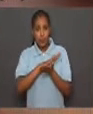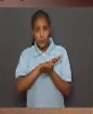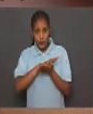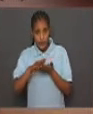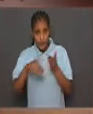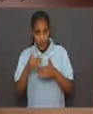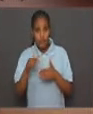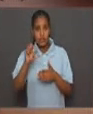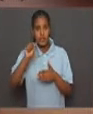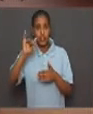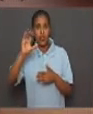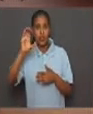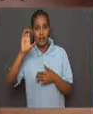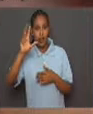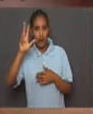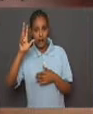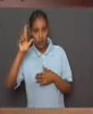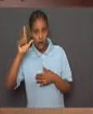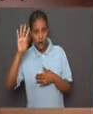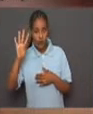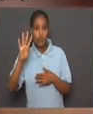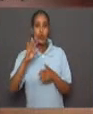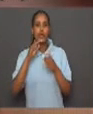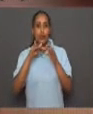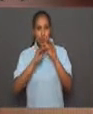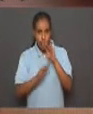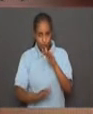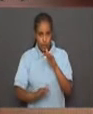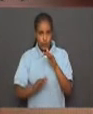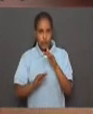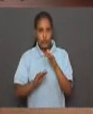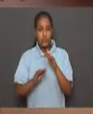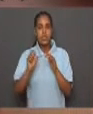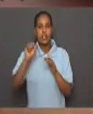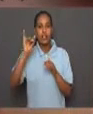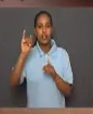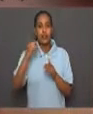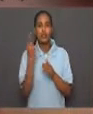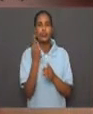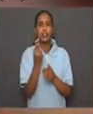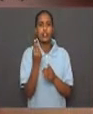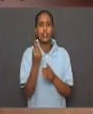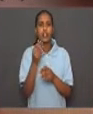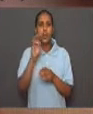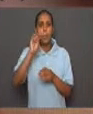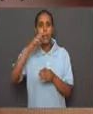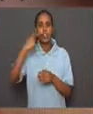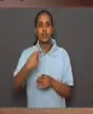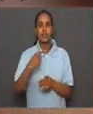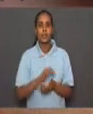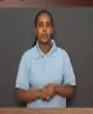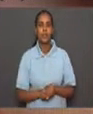purified silicon tetrachloride is reduced to silicon using